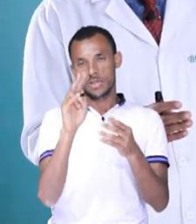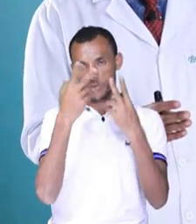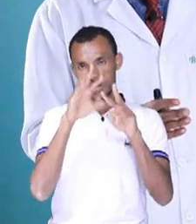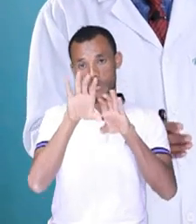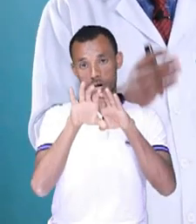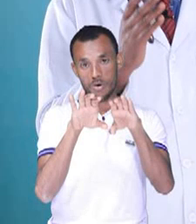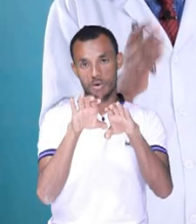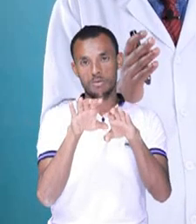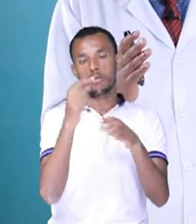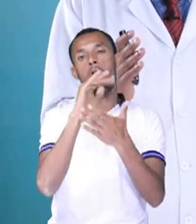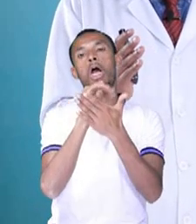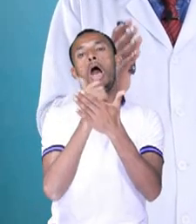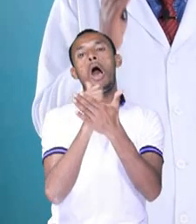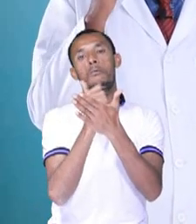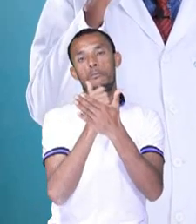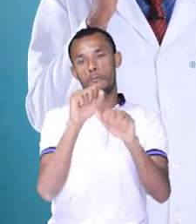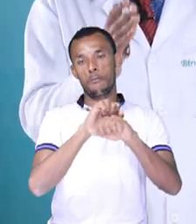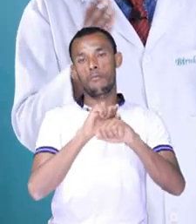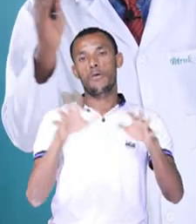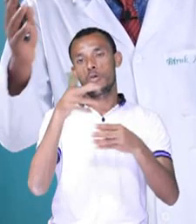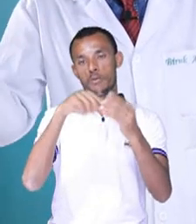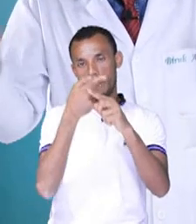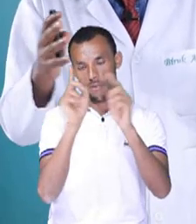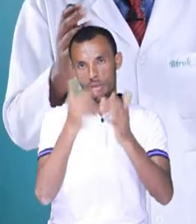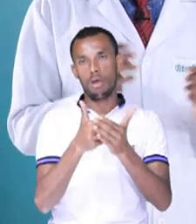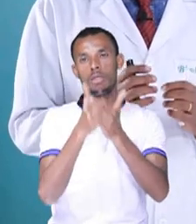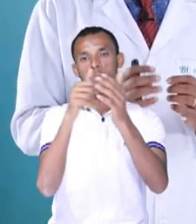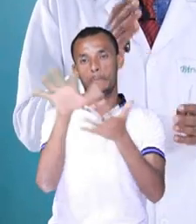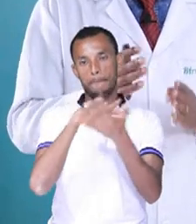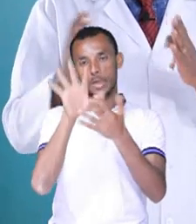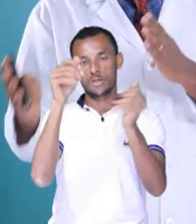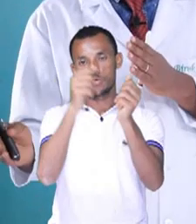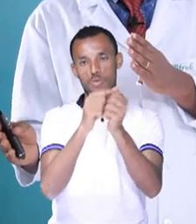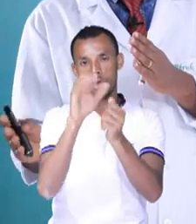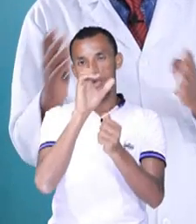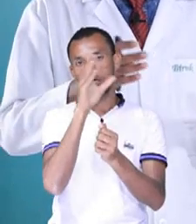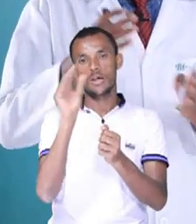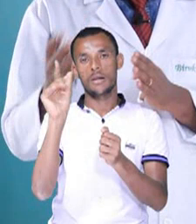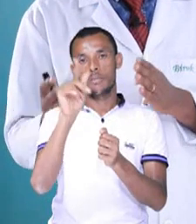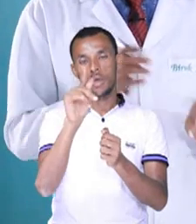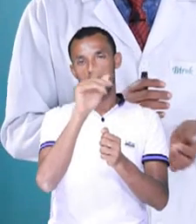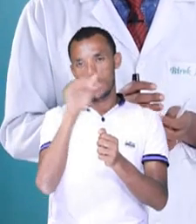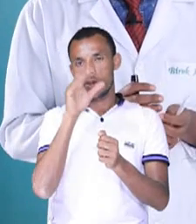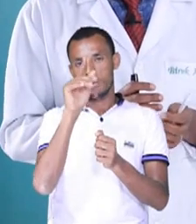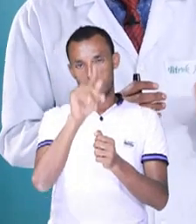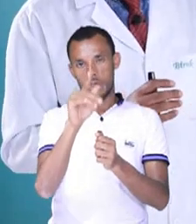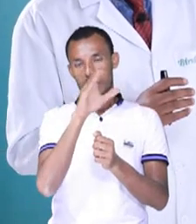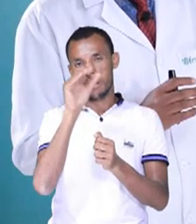concerned the half field of different atomic orbital mixed together, s and p, p and p, and